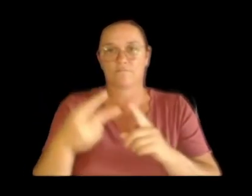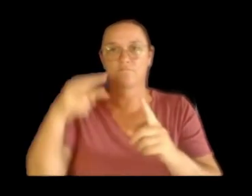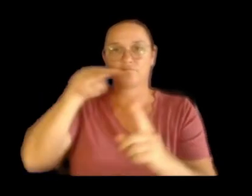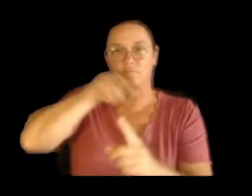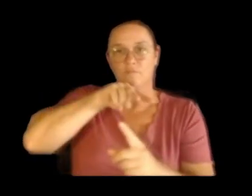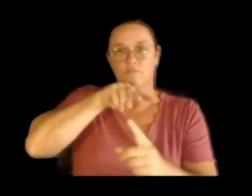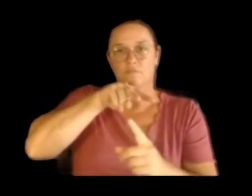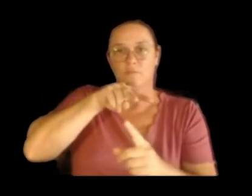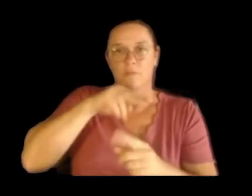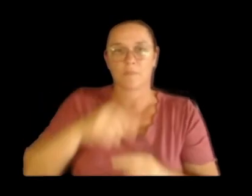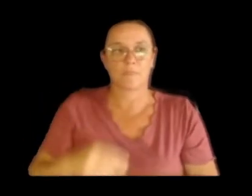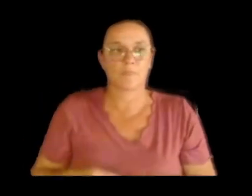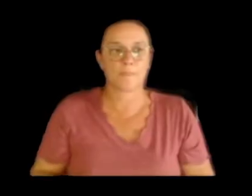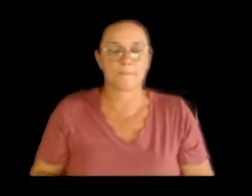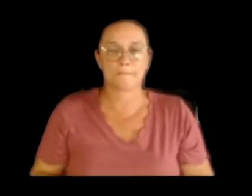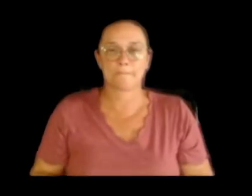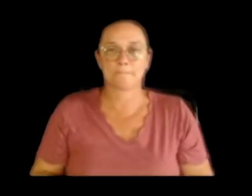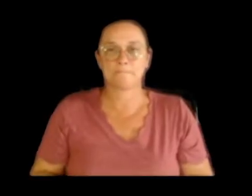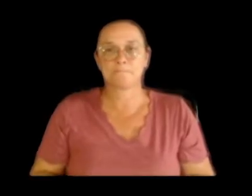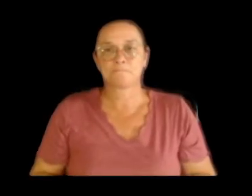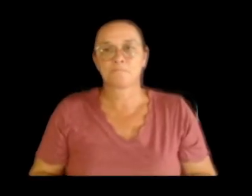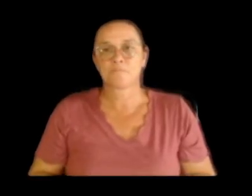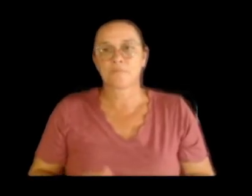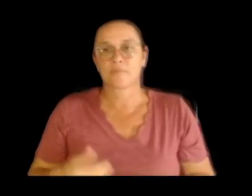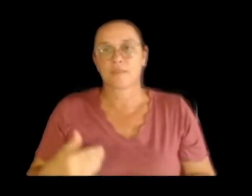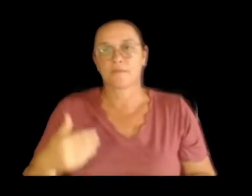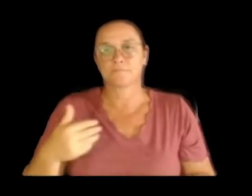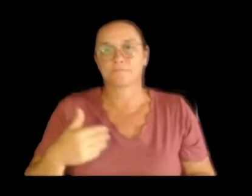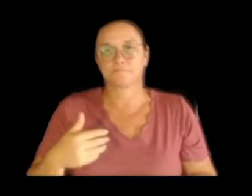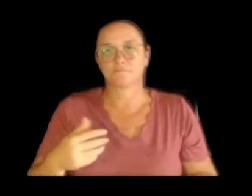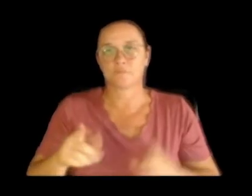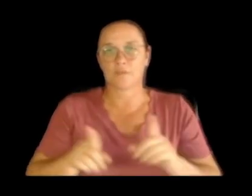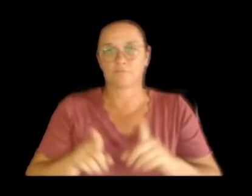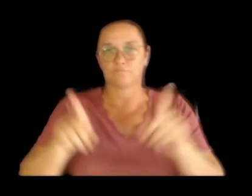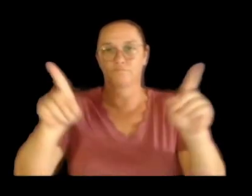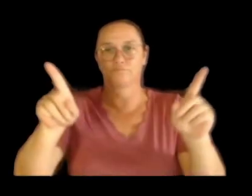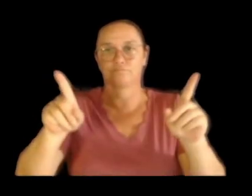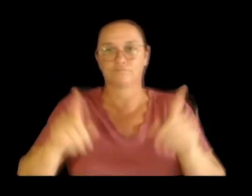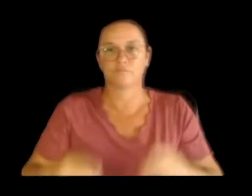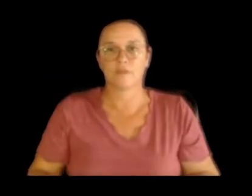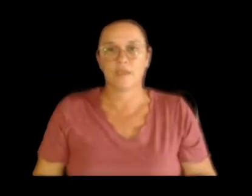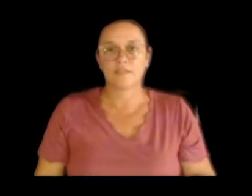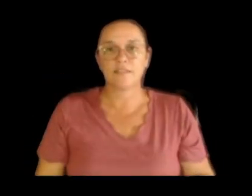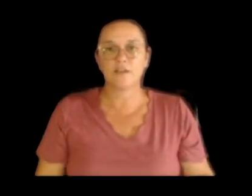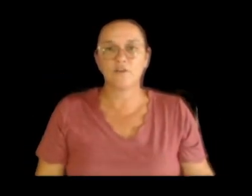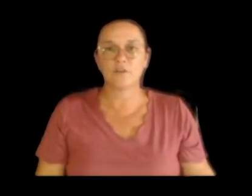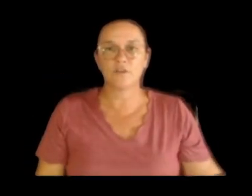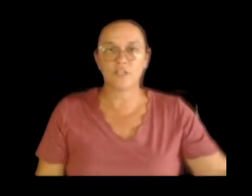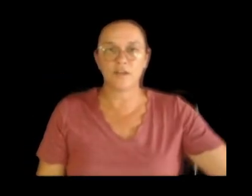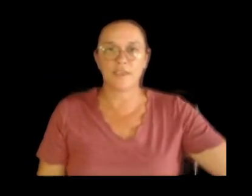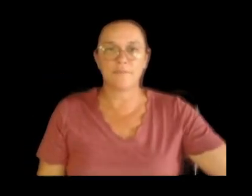the onset of the north fountain first and the south vent fountain shooting up off the screen here.